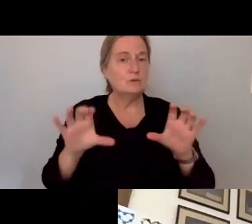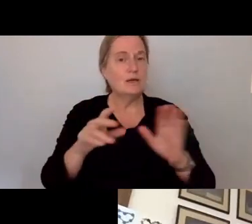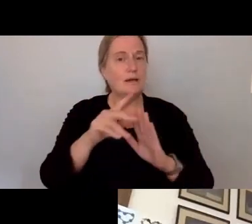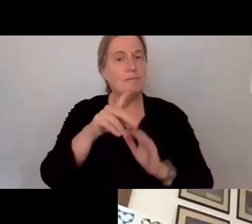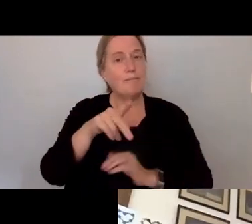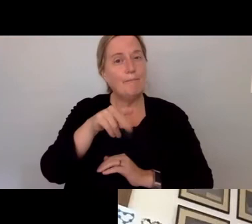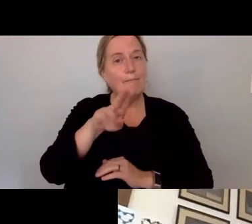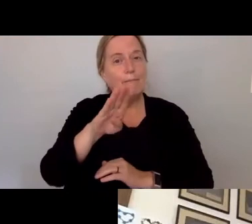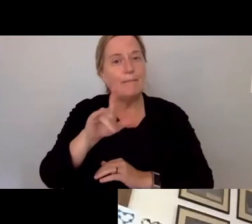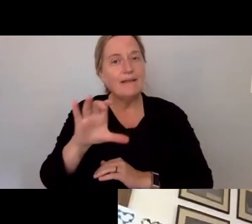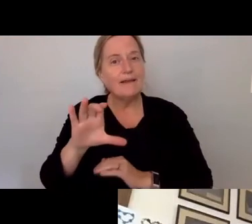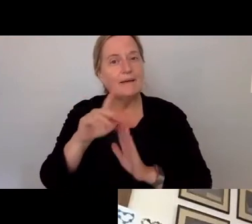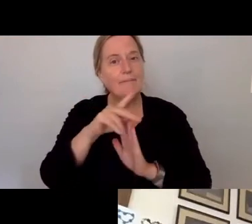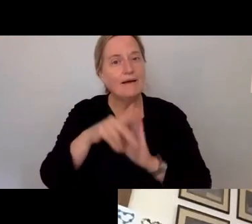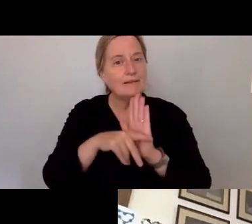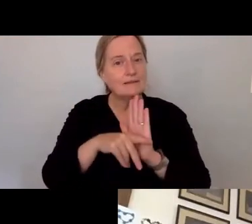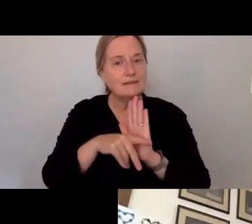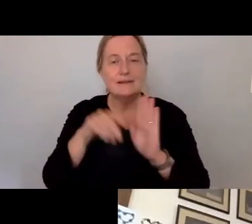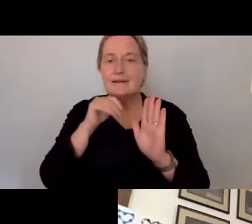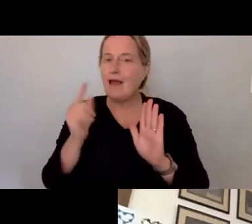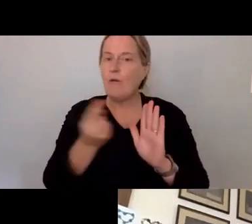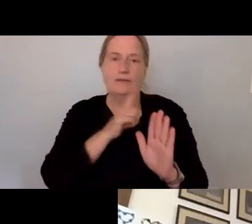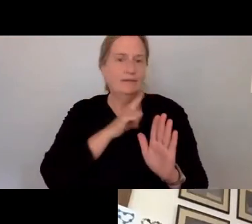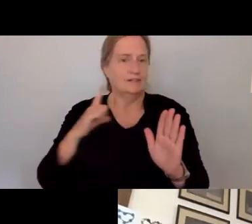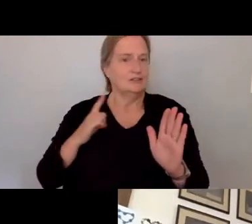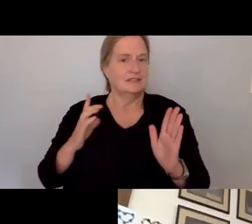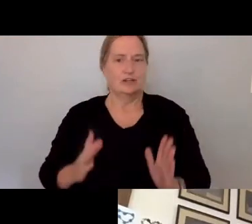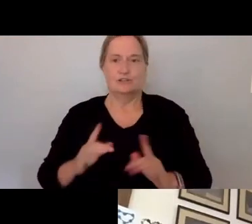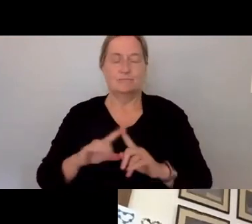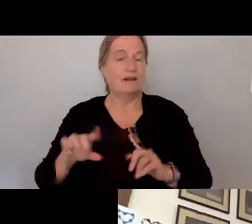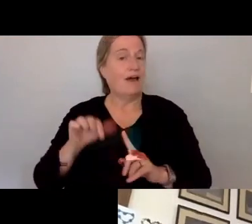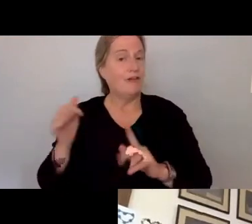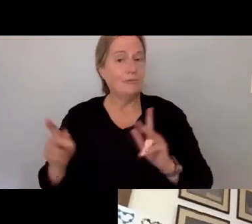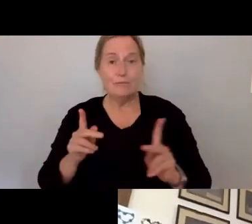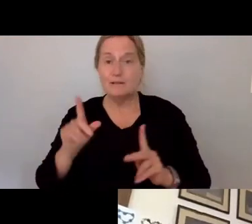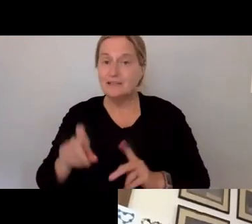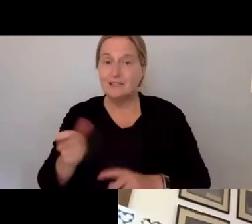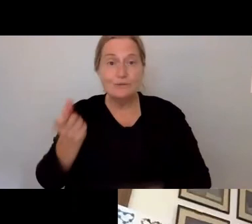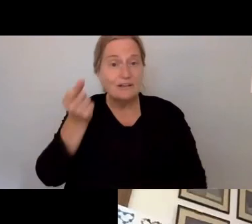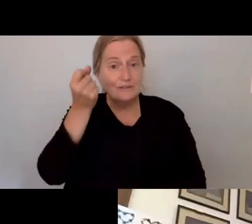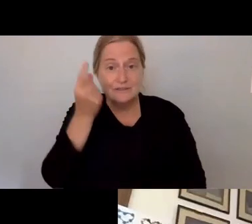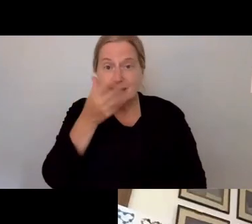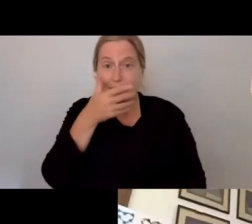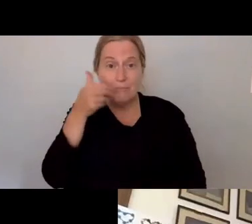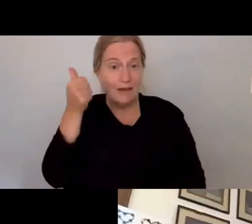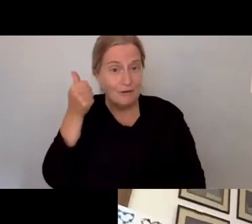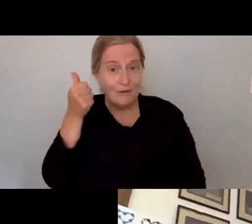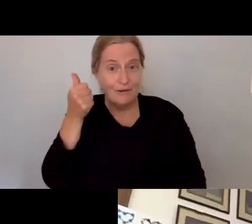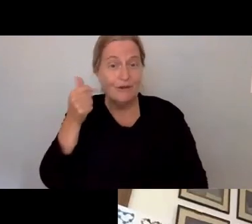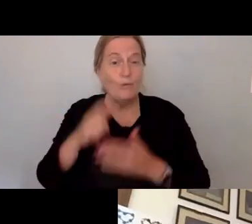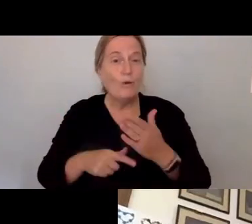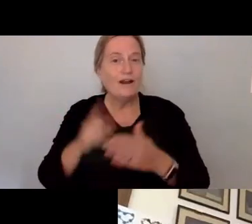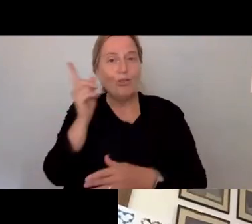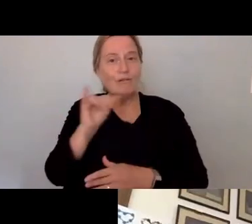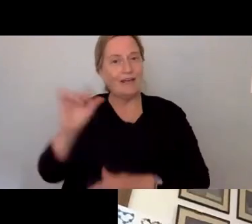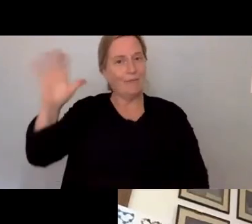legislators, but those that are working in the rank and file, just about, let's not forget about our past, and let's make sure we